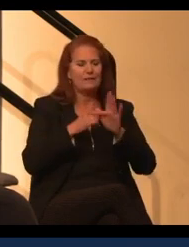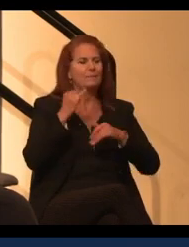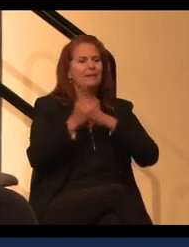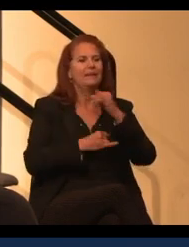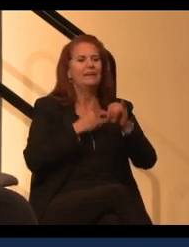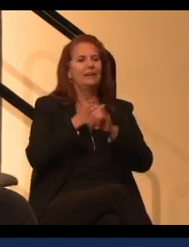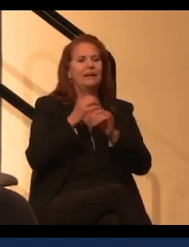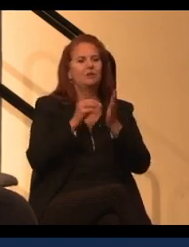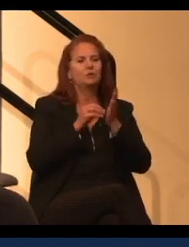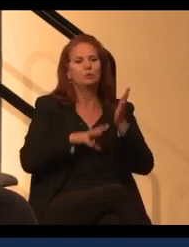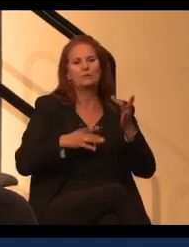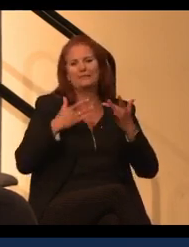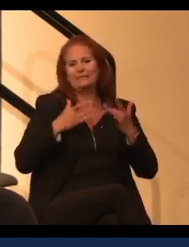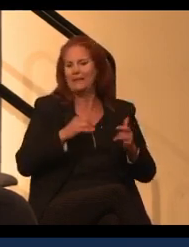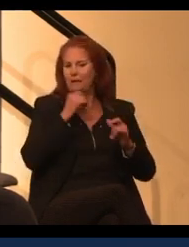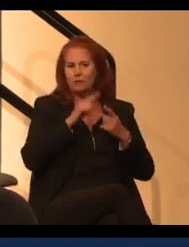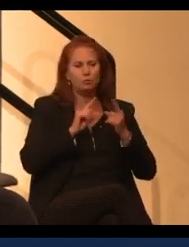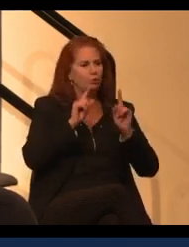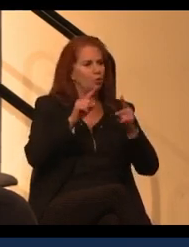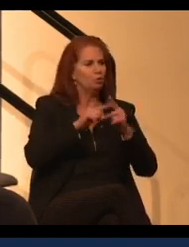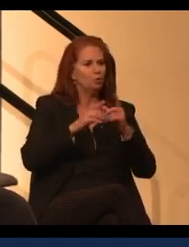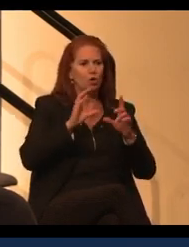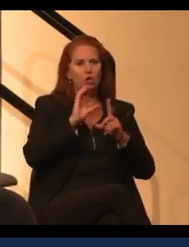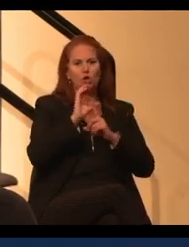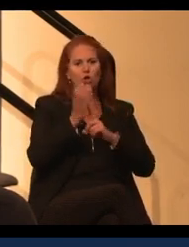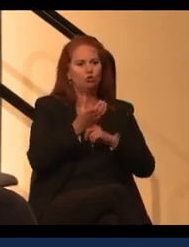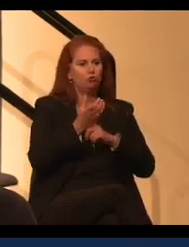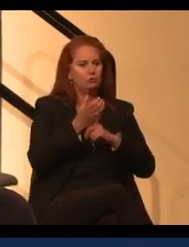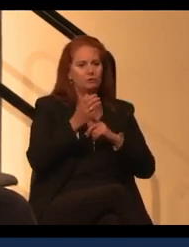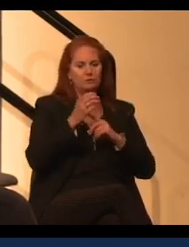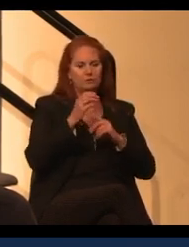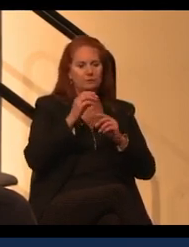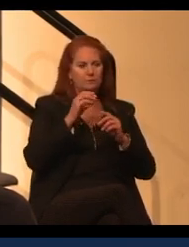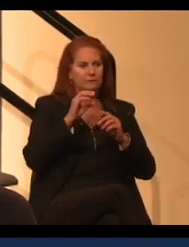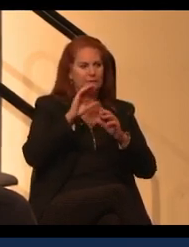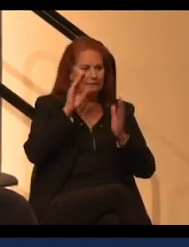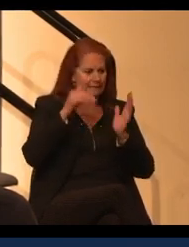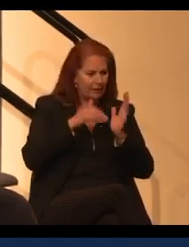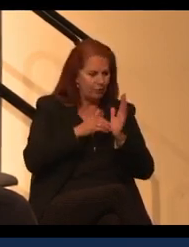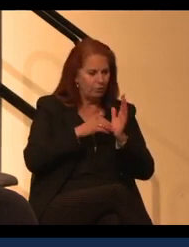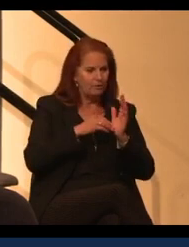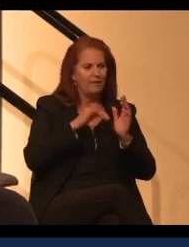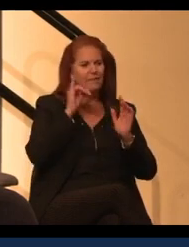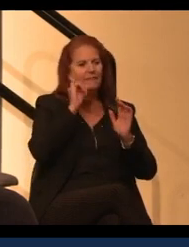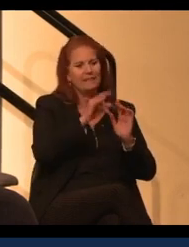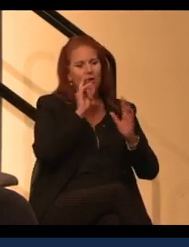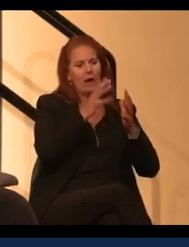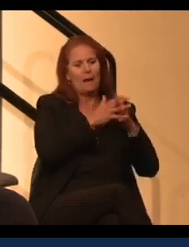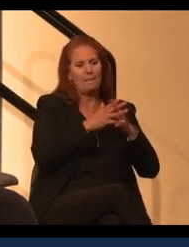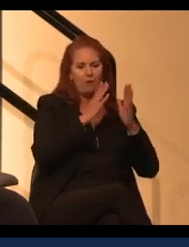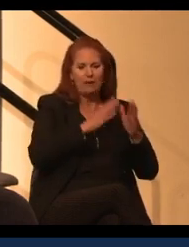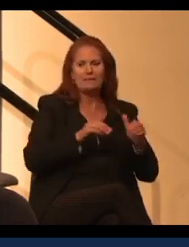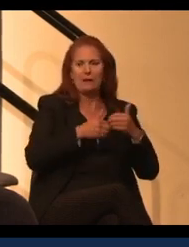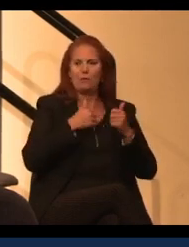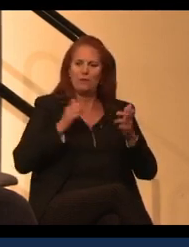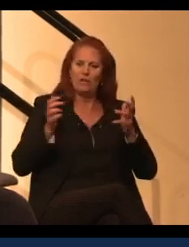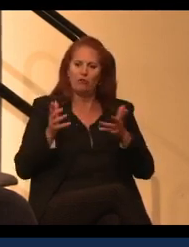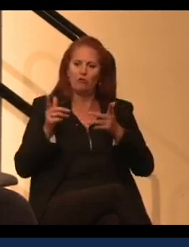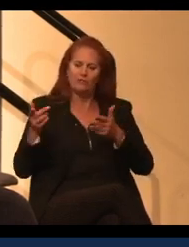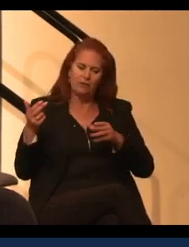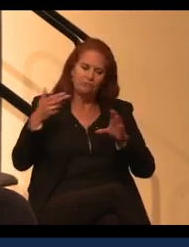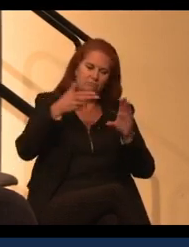international students tend not to go to cultural centers. They see it as for the Americans of that culture. How do we encourage